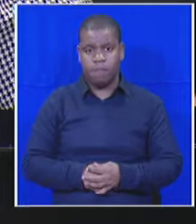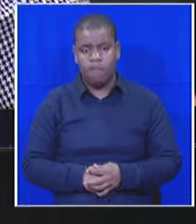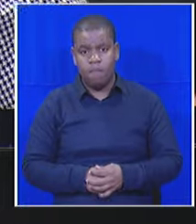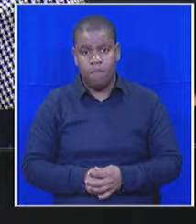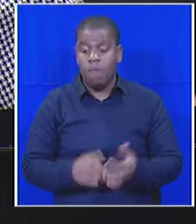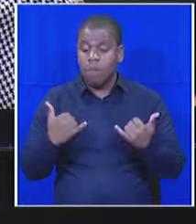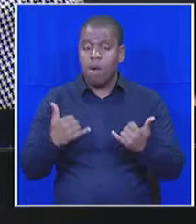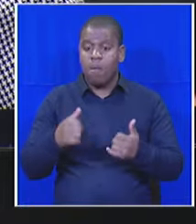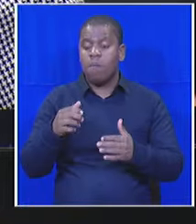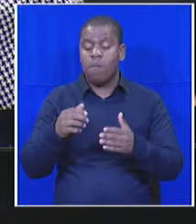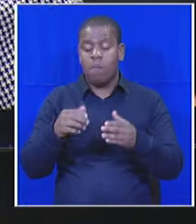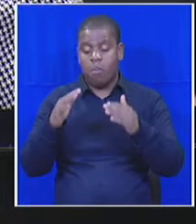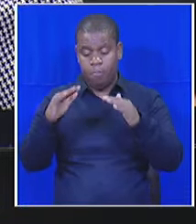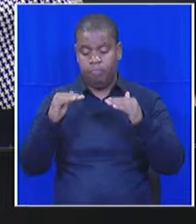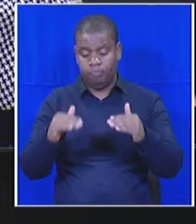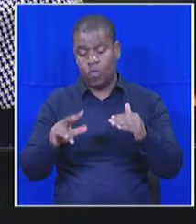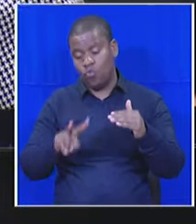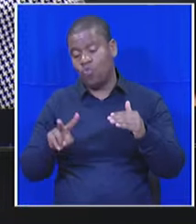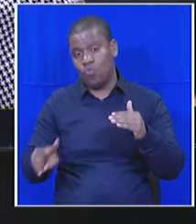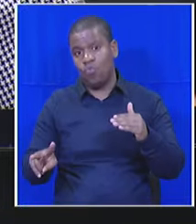I now put vote 22,